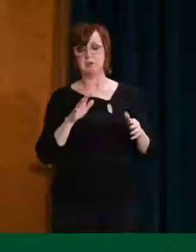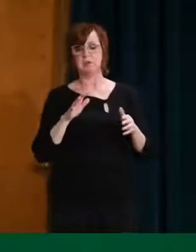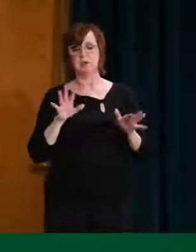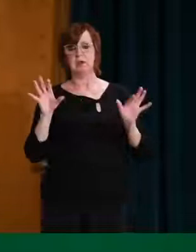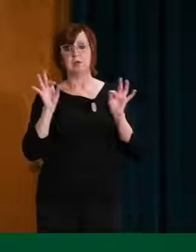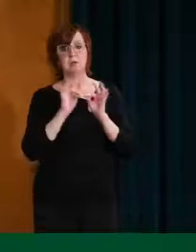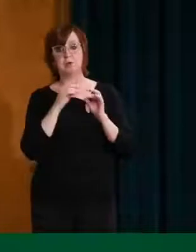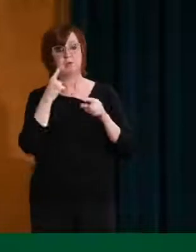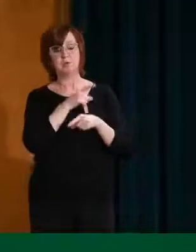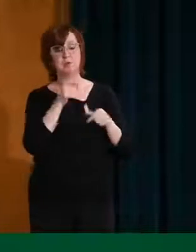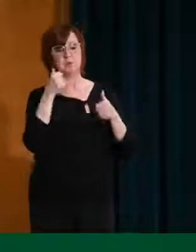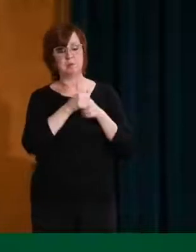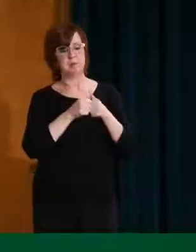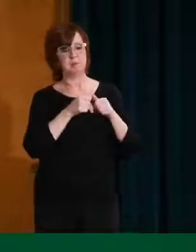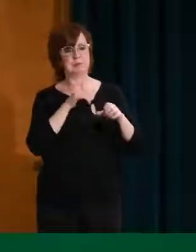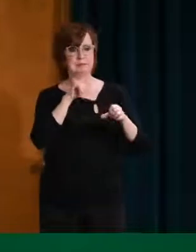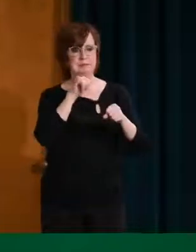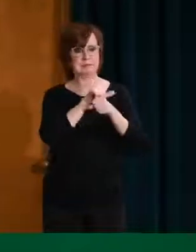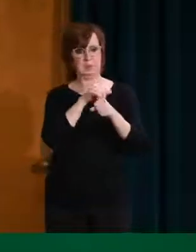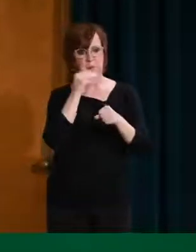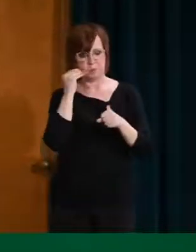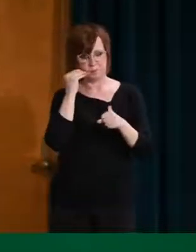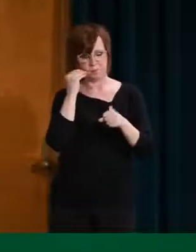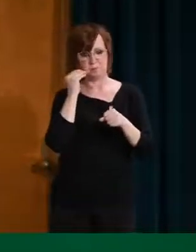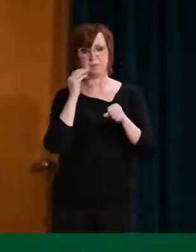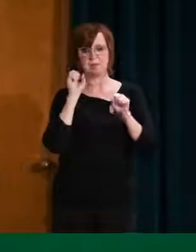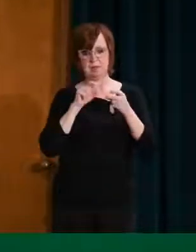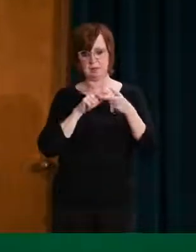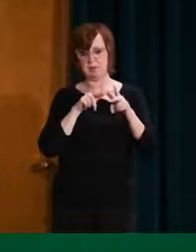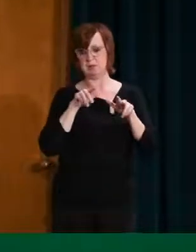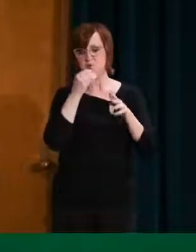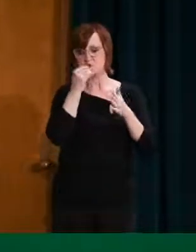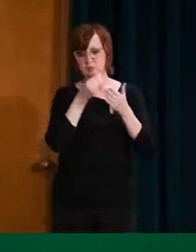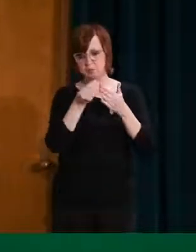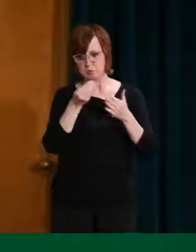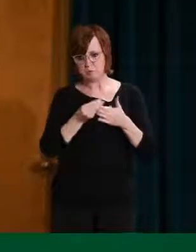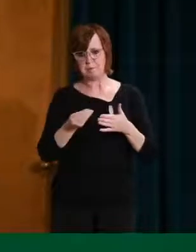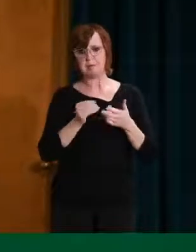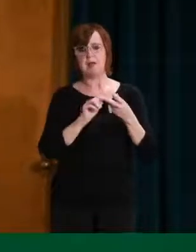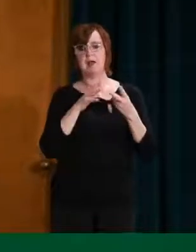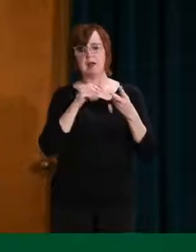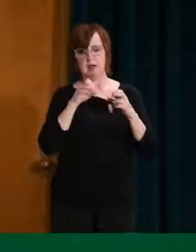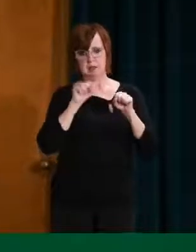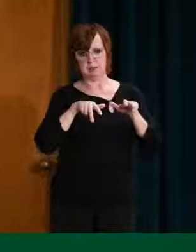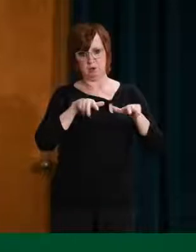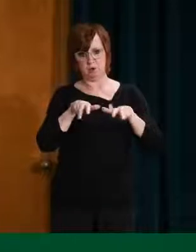part, going out only for solitary walks or if you need to shop, not interacting between